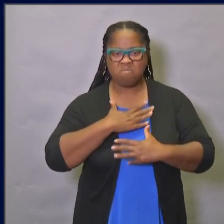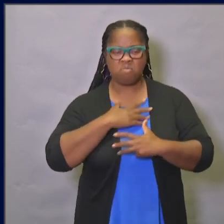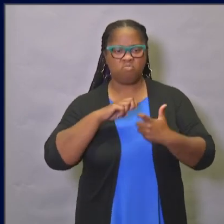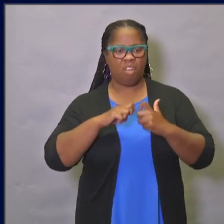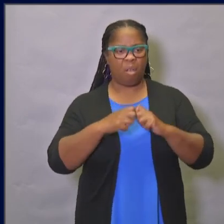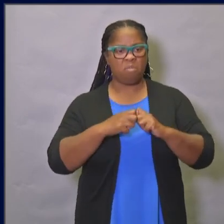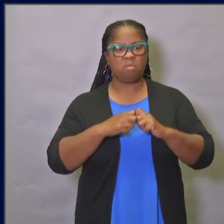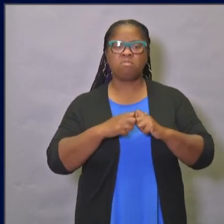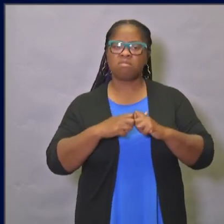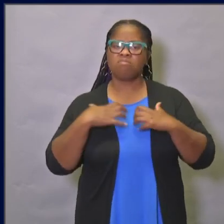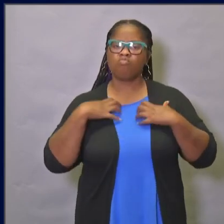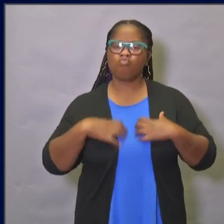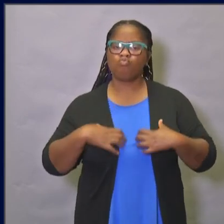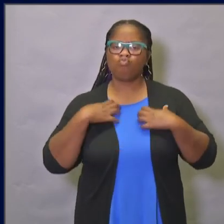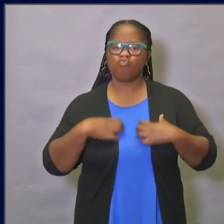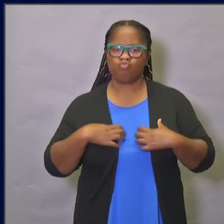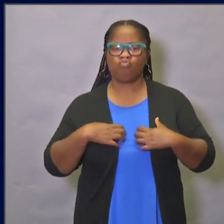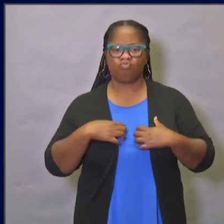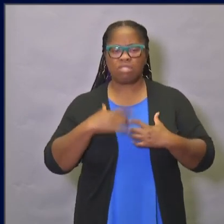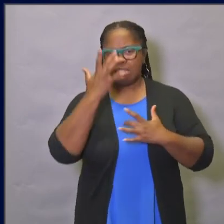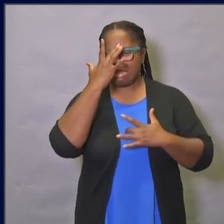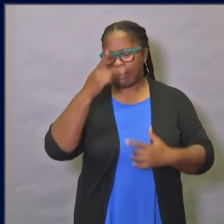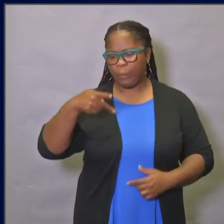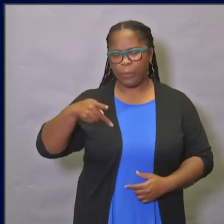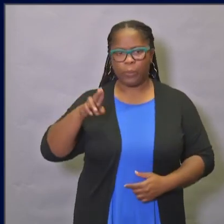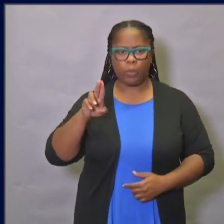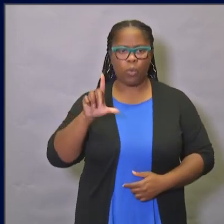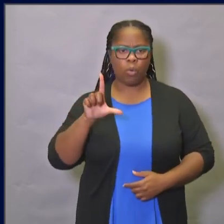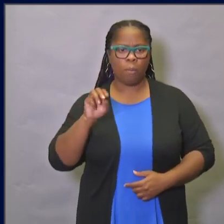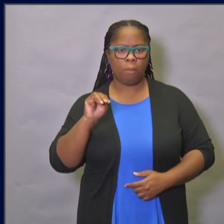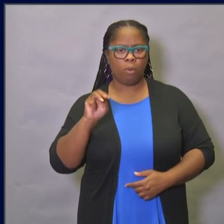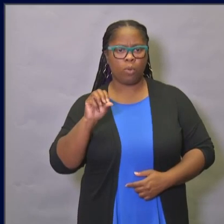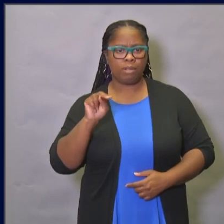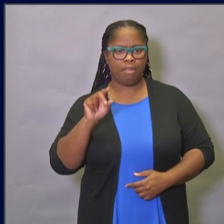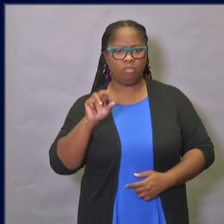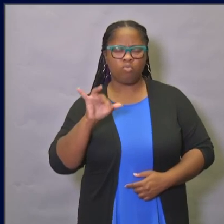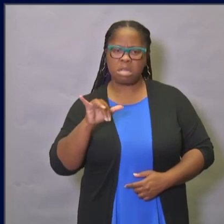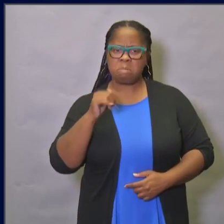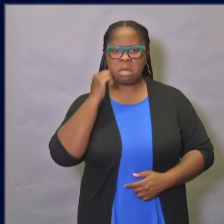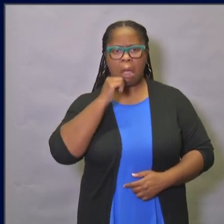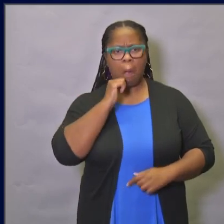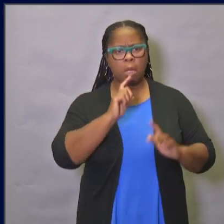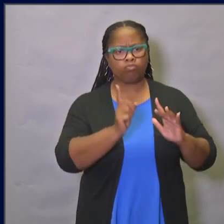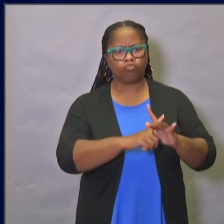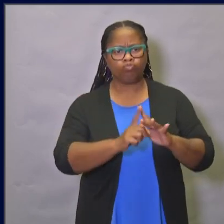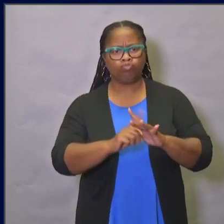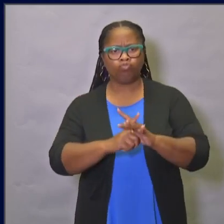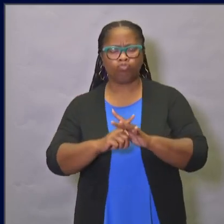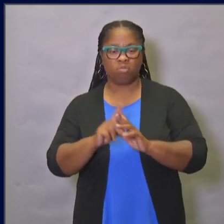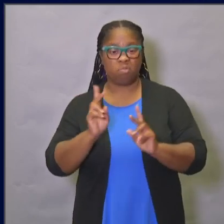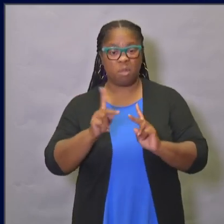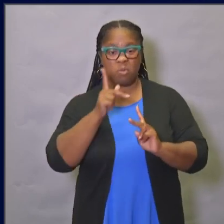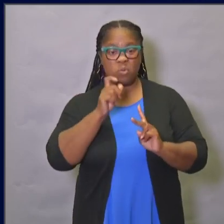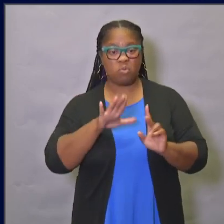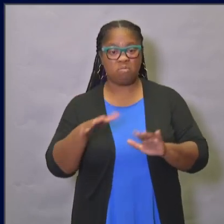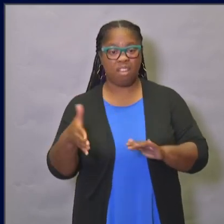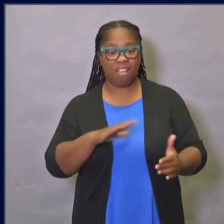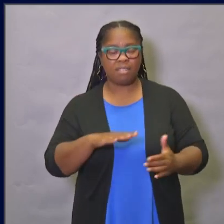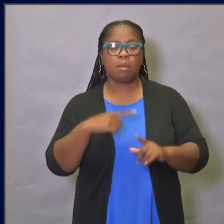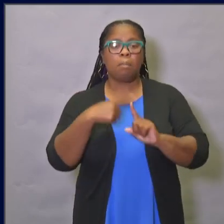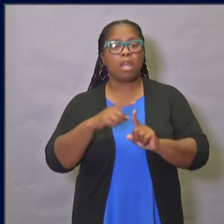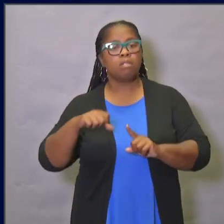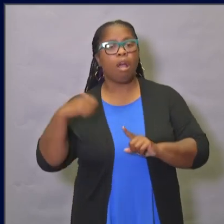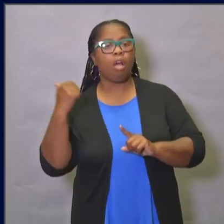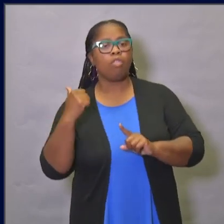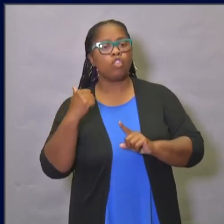also fairly common among people who passed away from COVID-19, as are conditions that compromise the immune